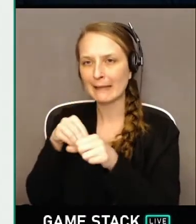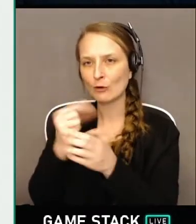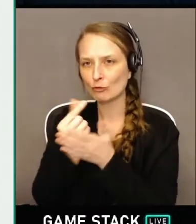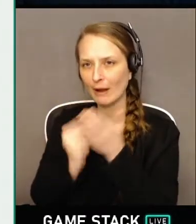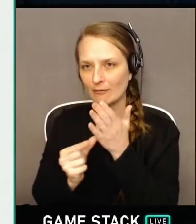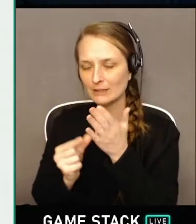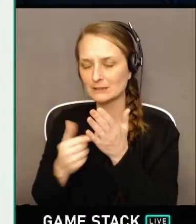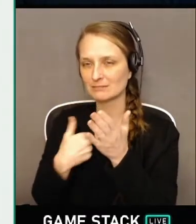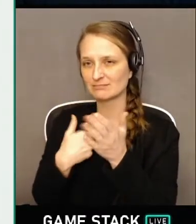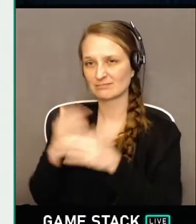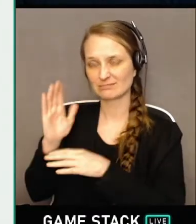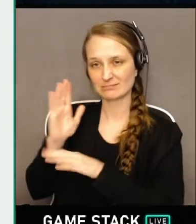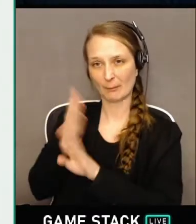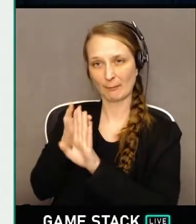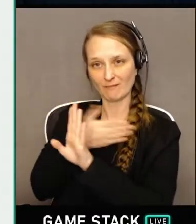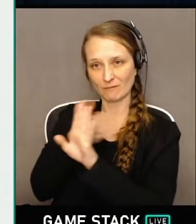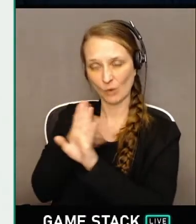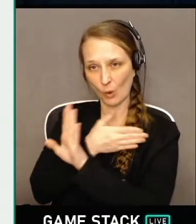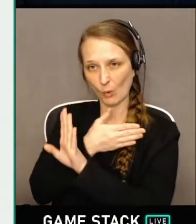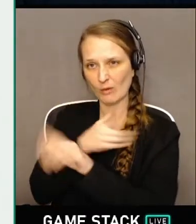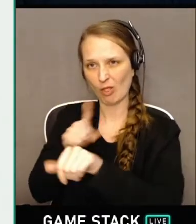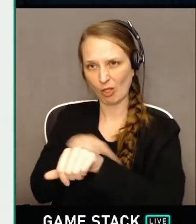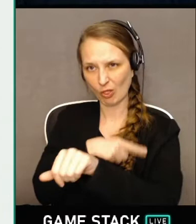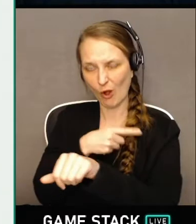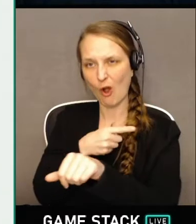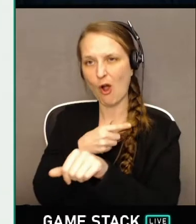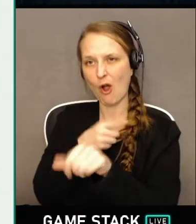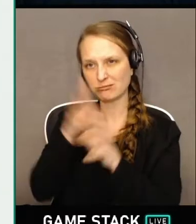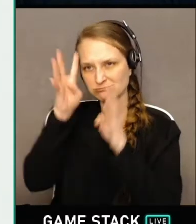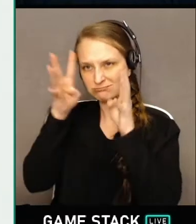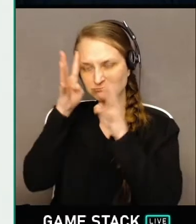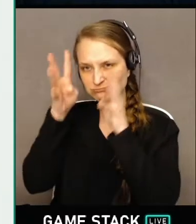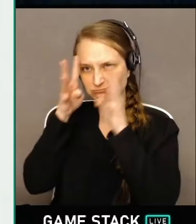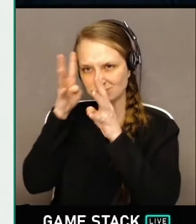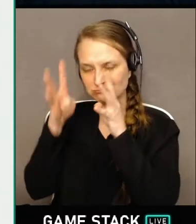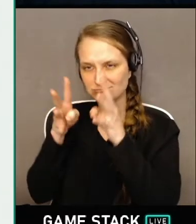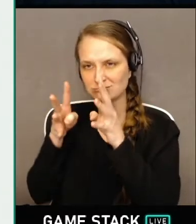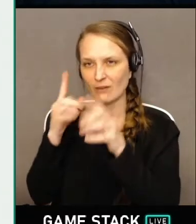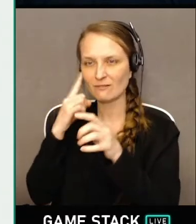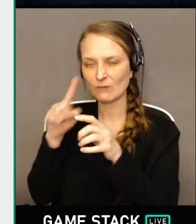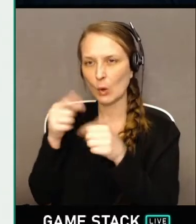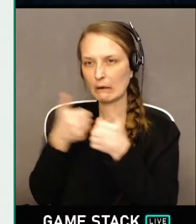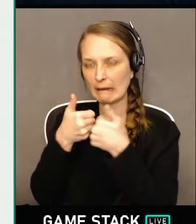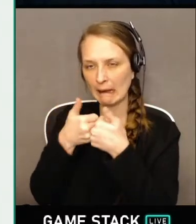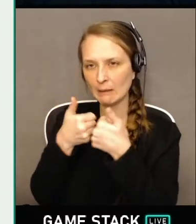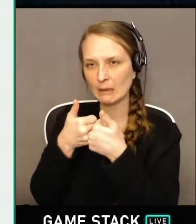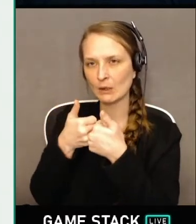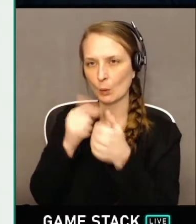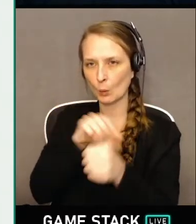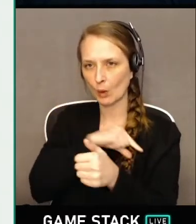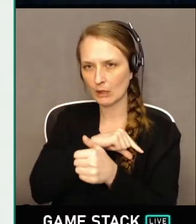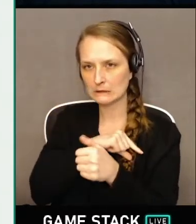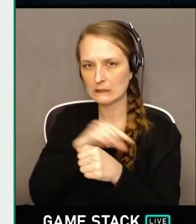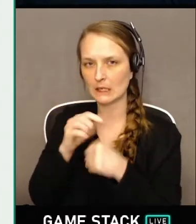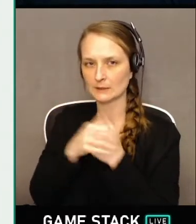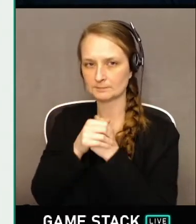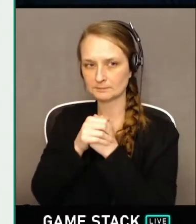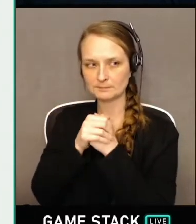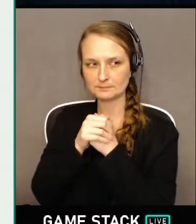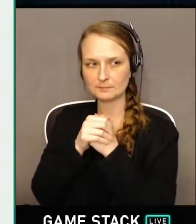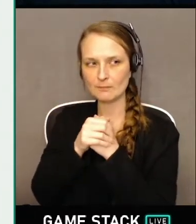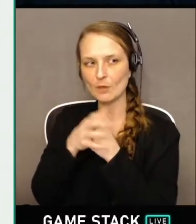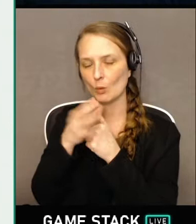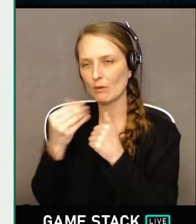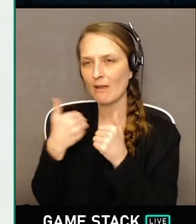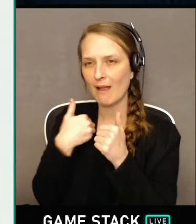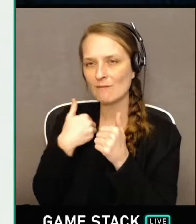of innovation that substantially improve gaming graphics quality. Ray tracing brings a cinematic photorealism to real-time